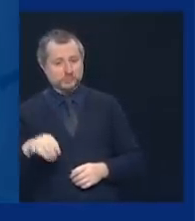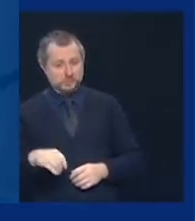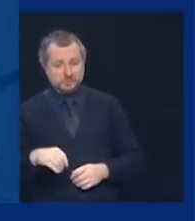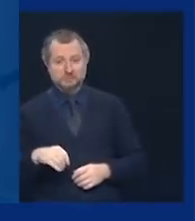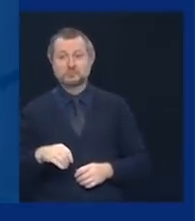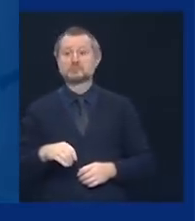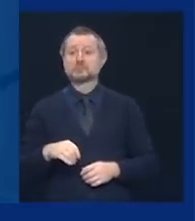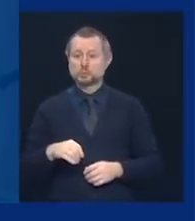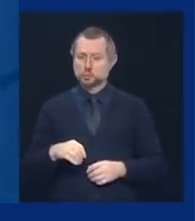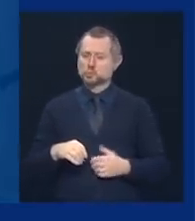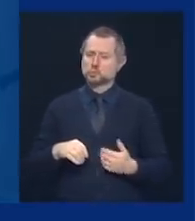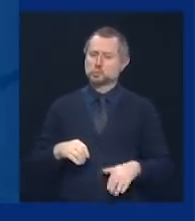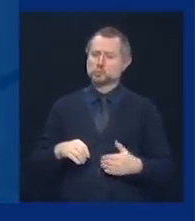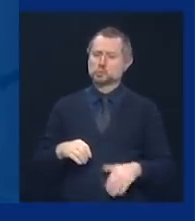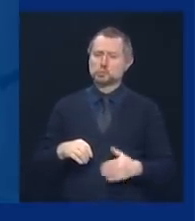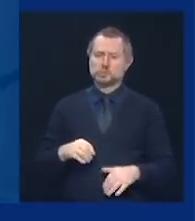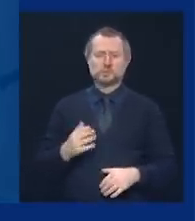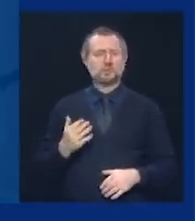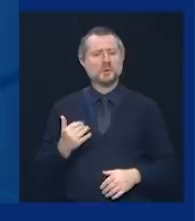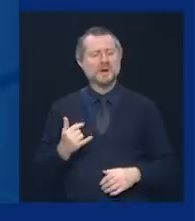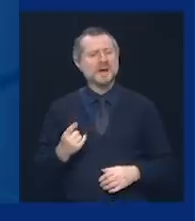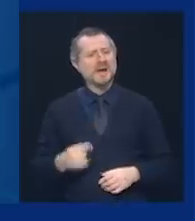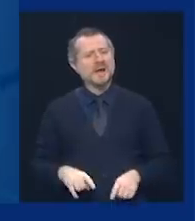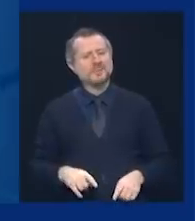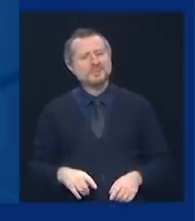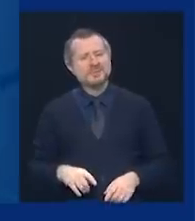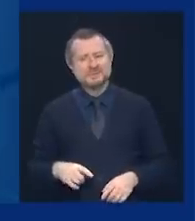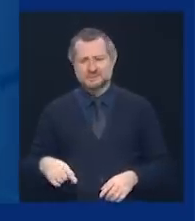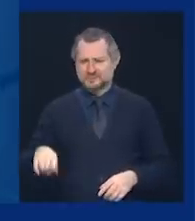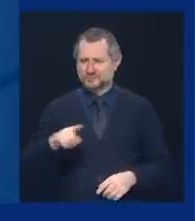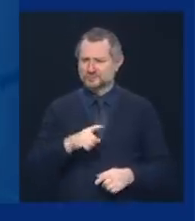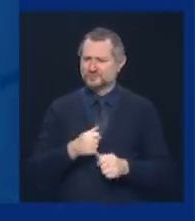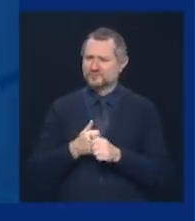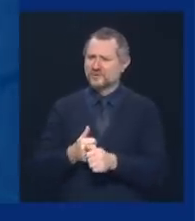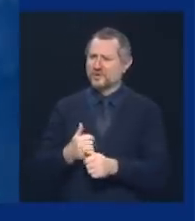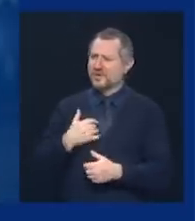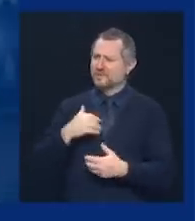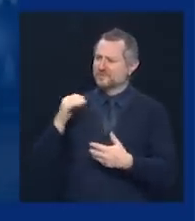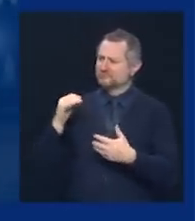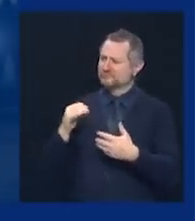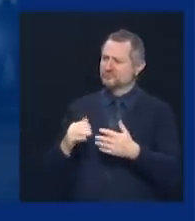no reason for that. Follow the precautions, save lives.